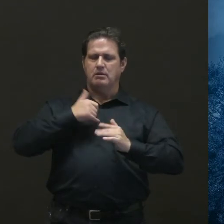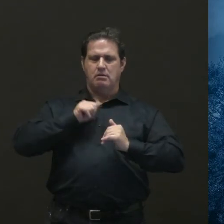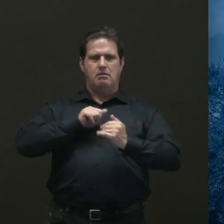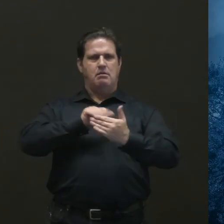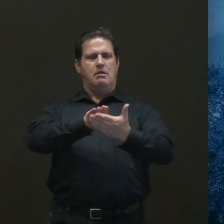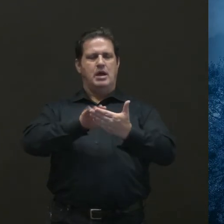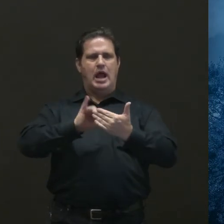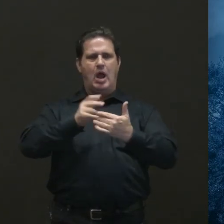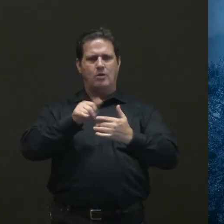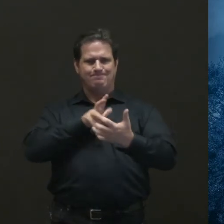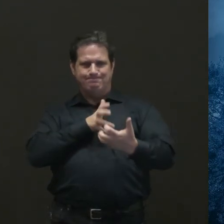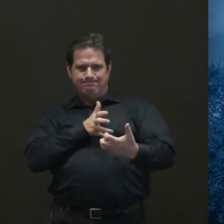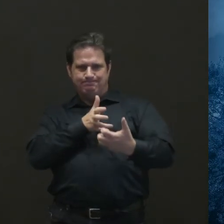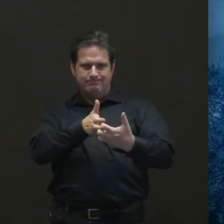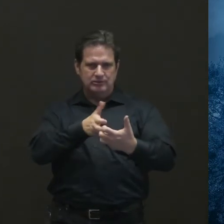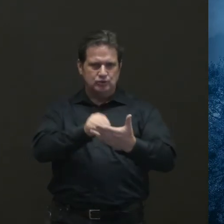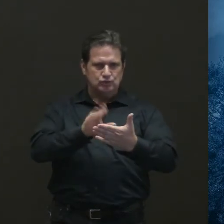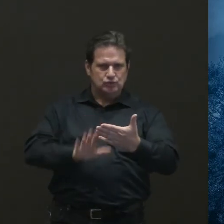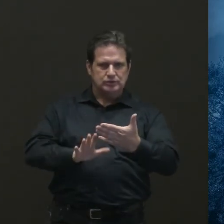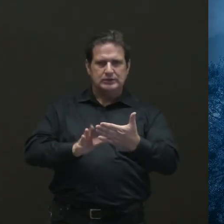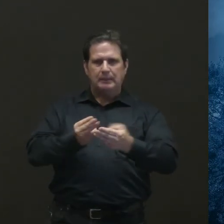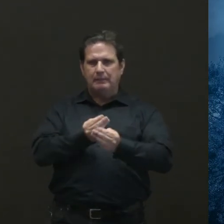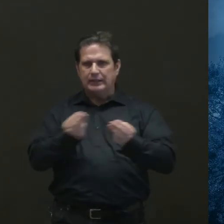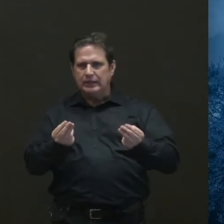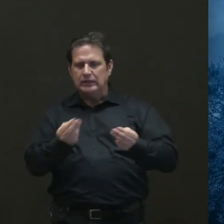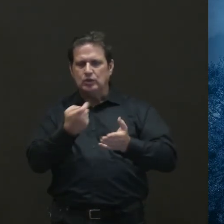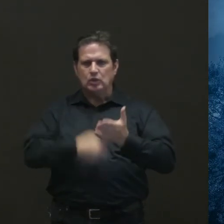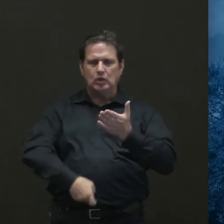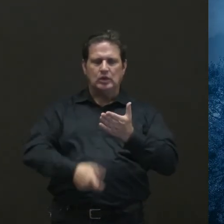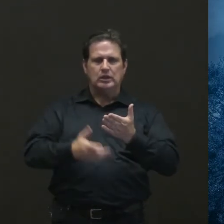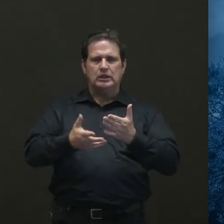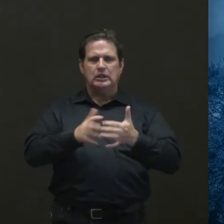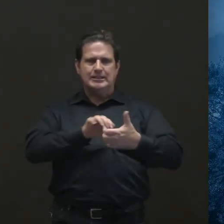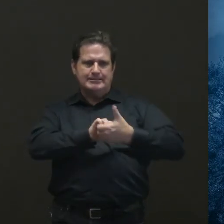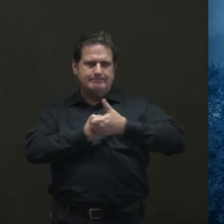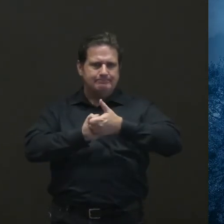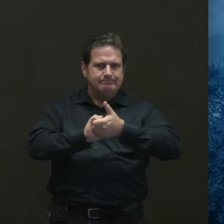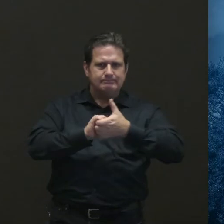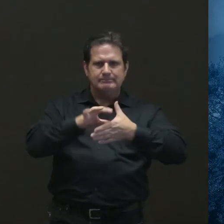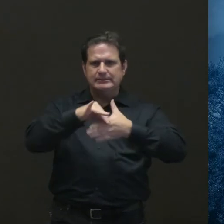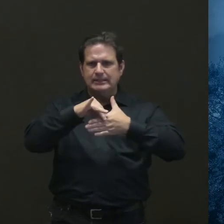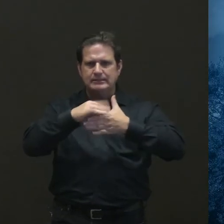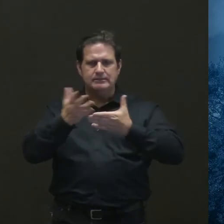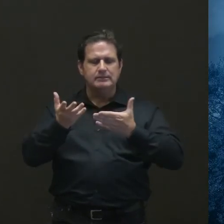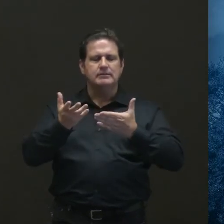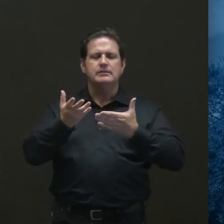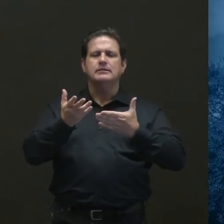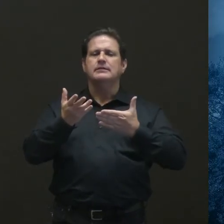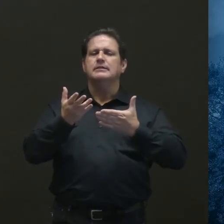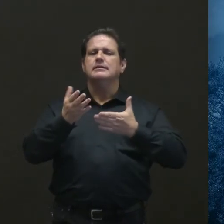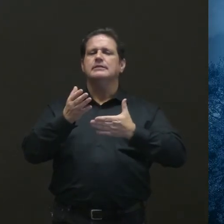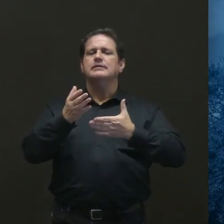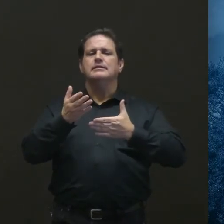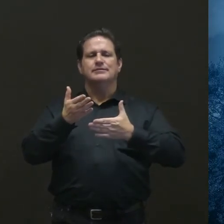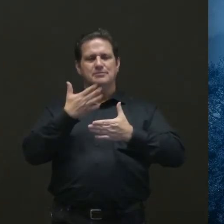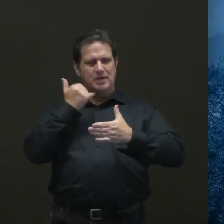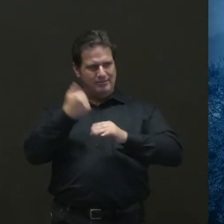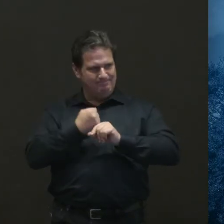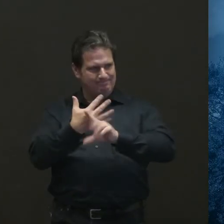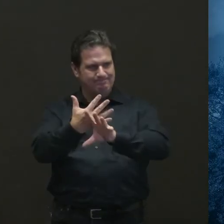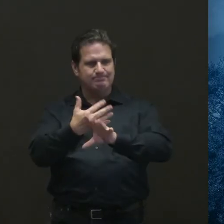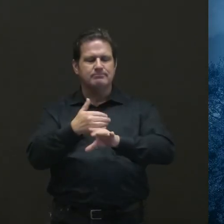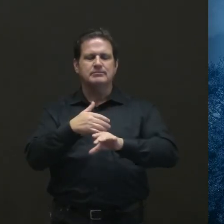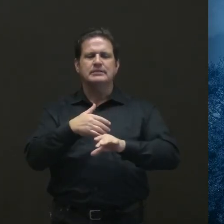approach to engaging students, to getting their material across, to working with the content. And so I give